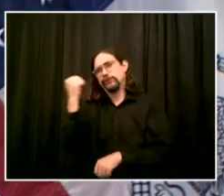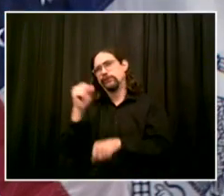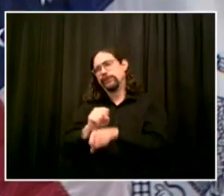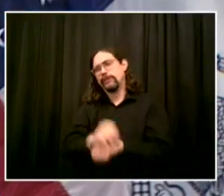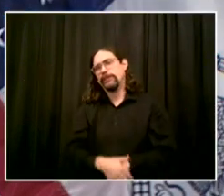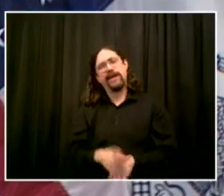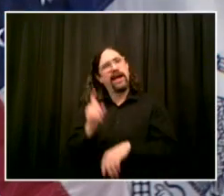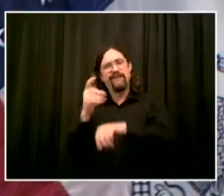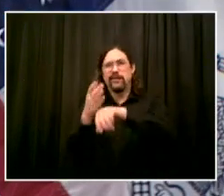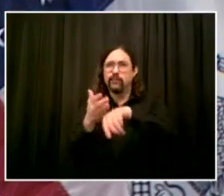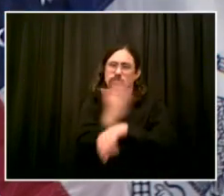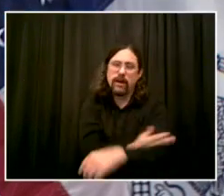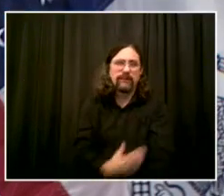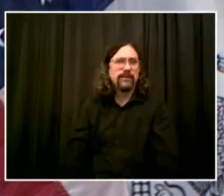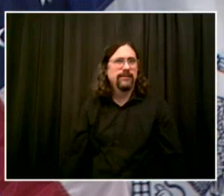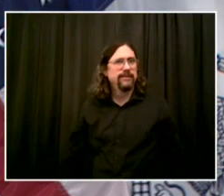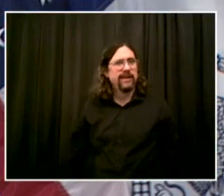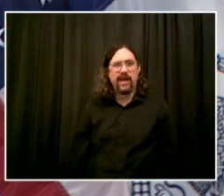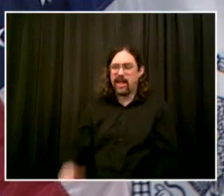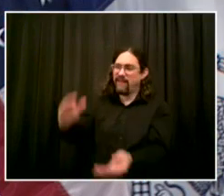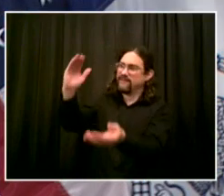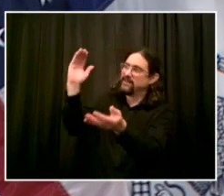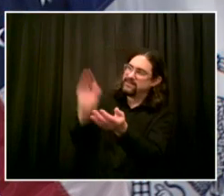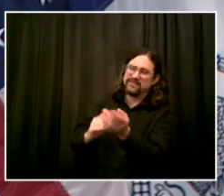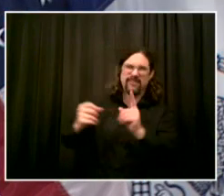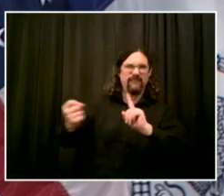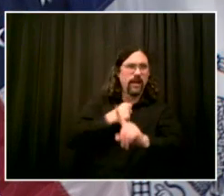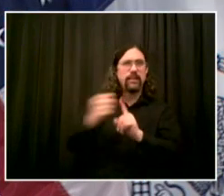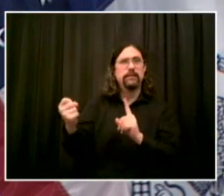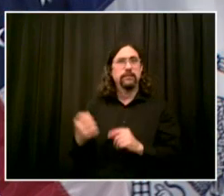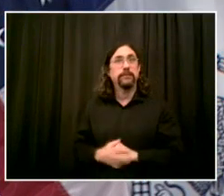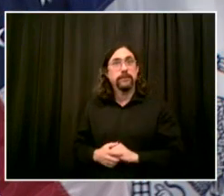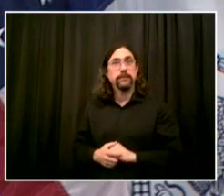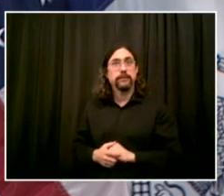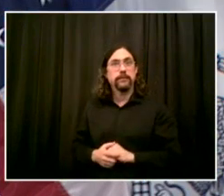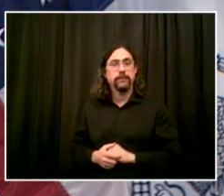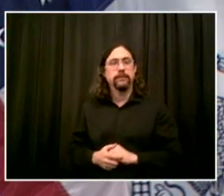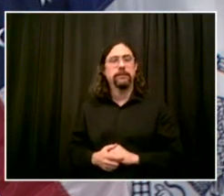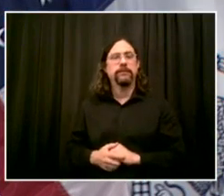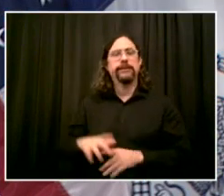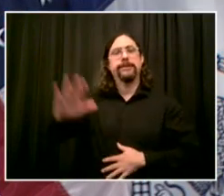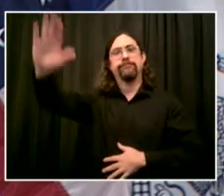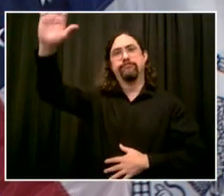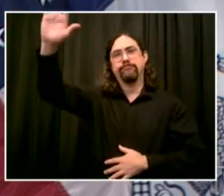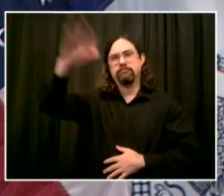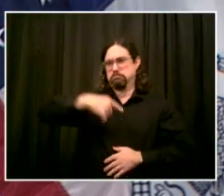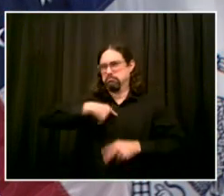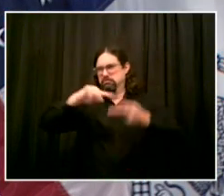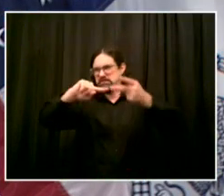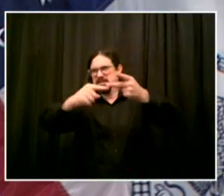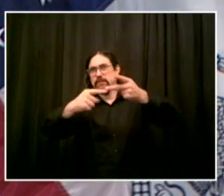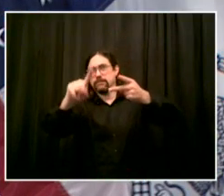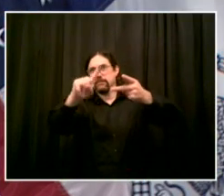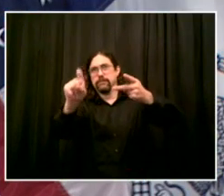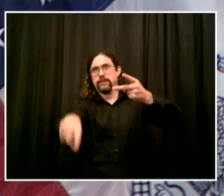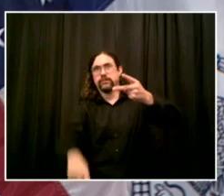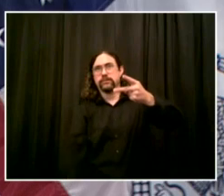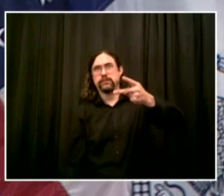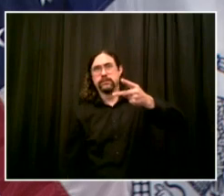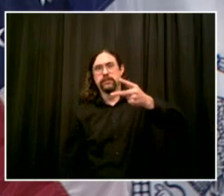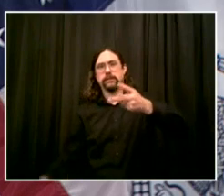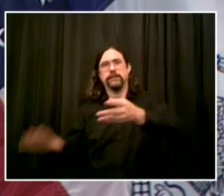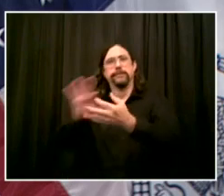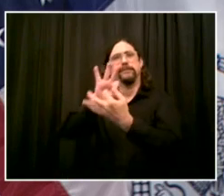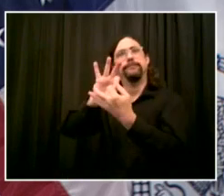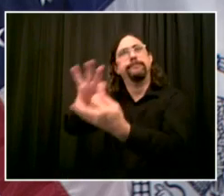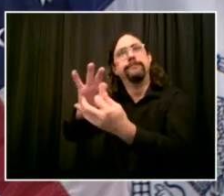Mr. Mayor, my second question has to do with your restaurant program, your open streets and open restaurant program. I know you're expanding it, but we've